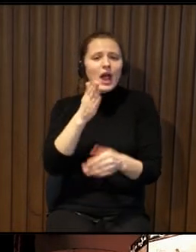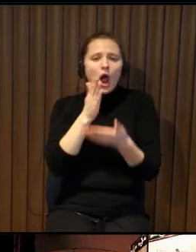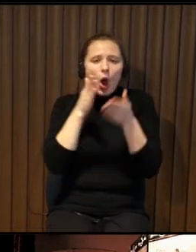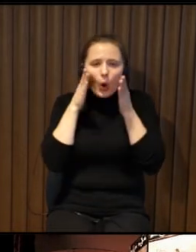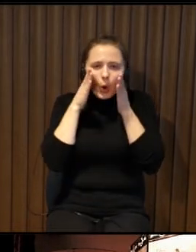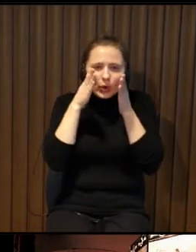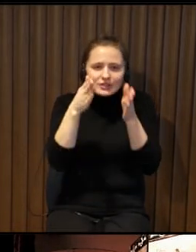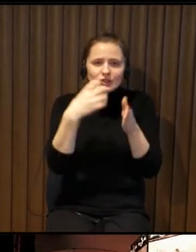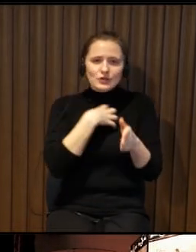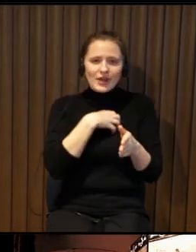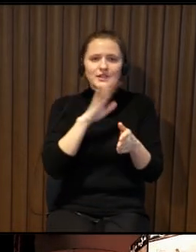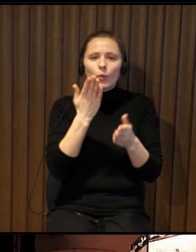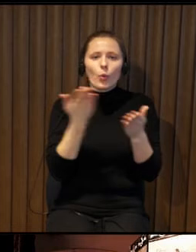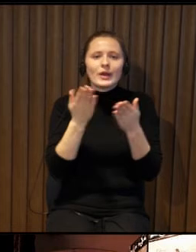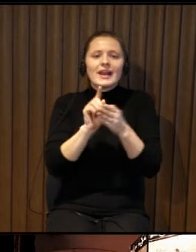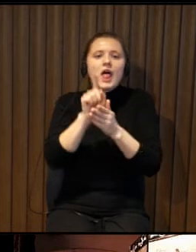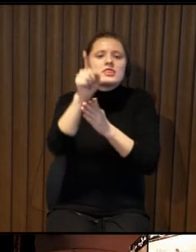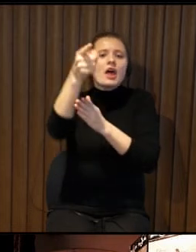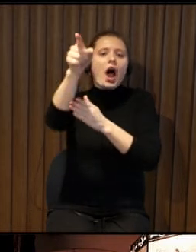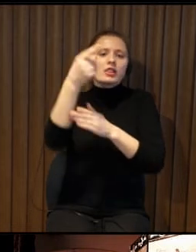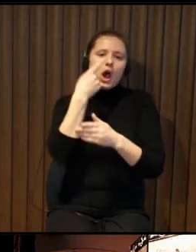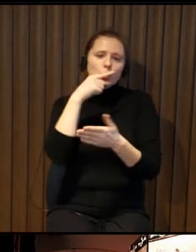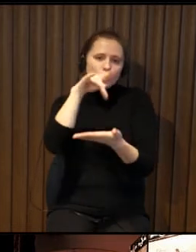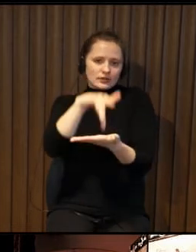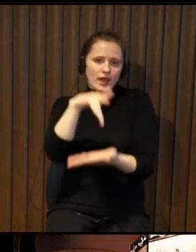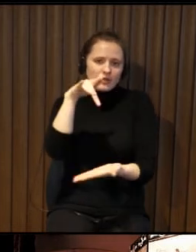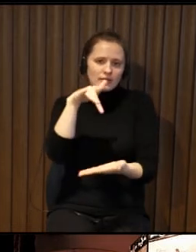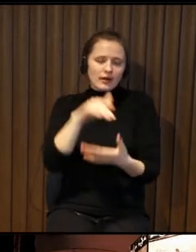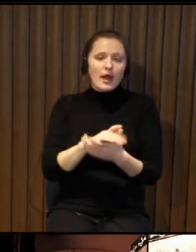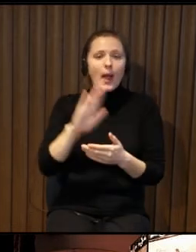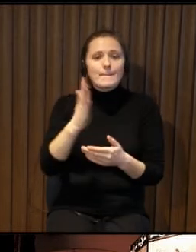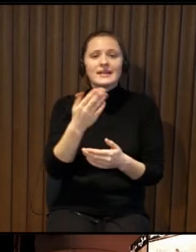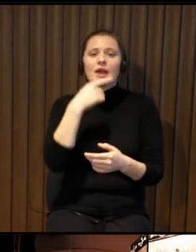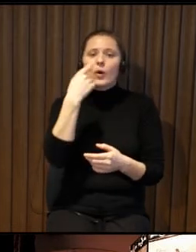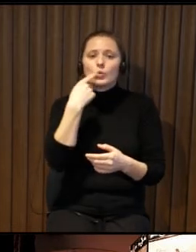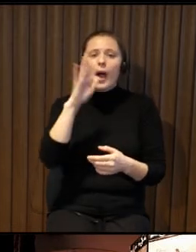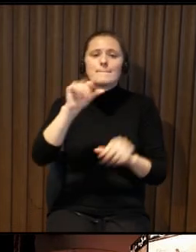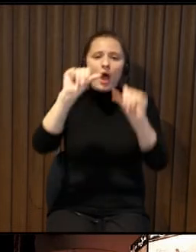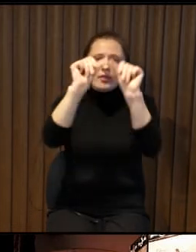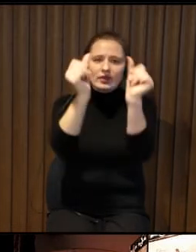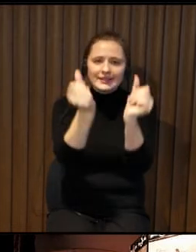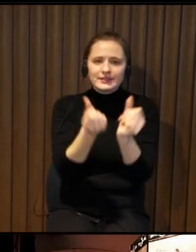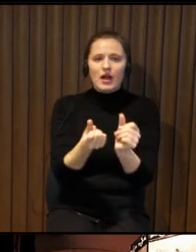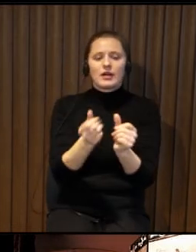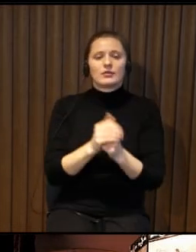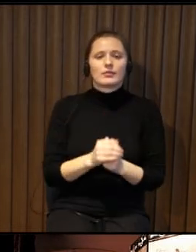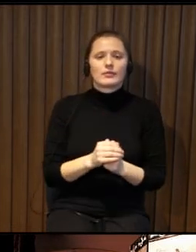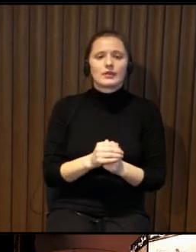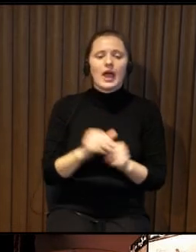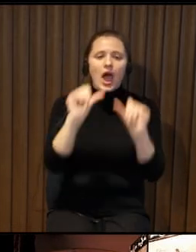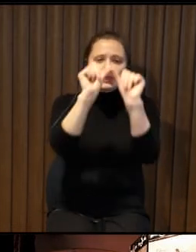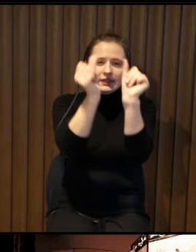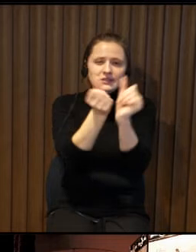In terms of design, design is a misfit if you're out at the outer edge, and fits you if you're in the middle.